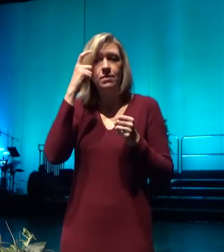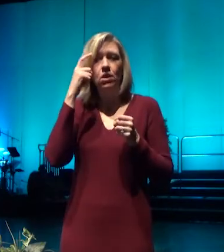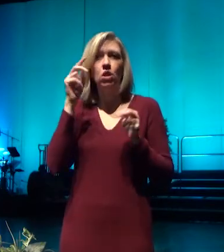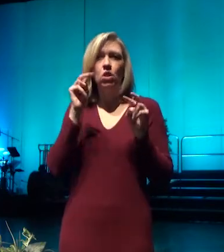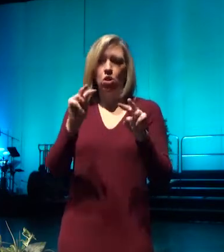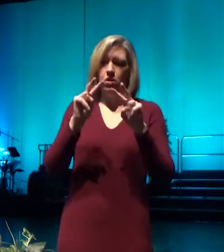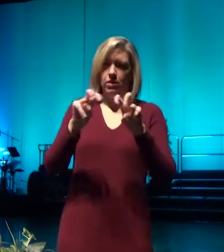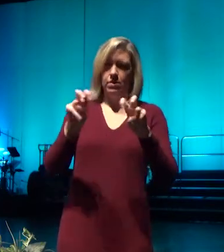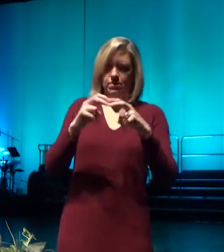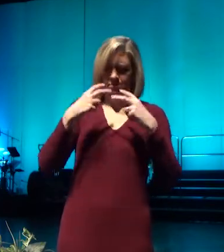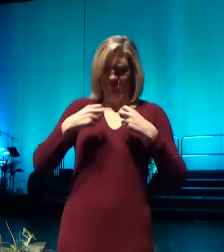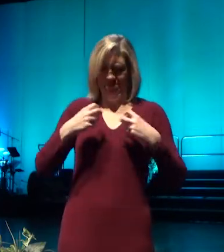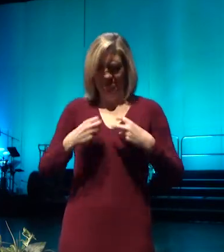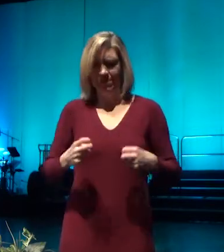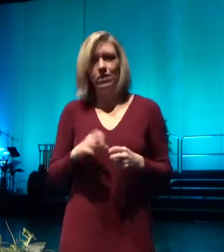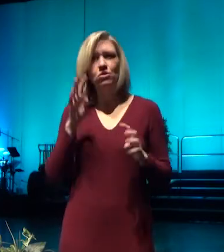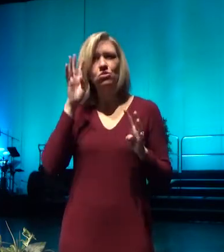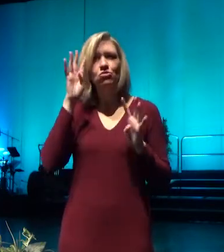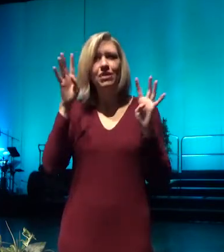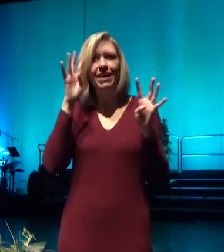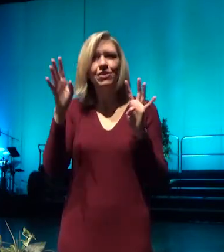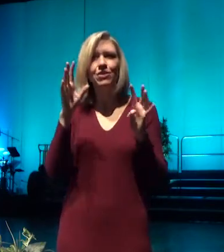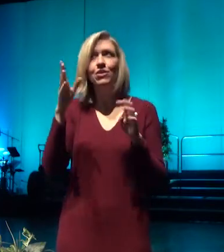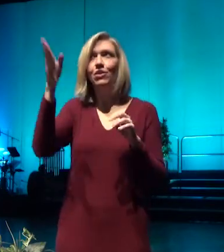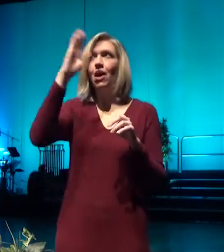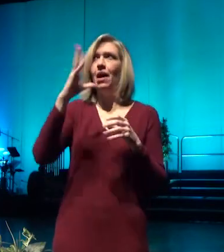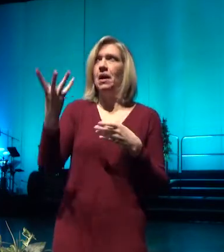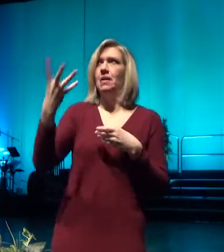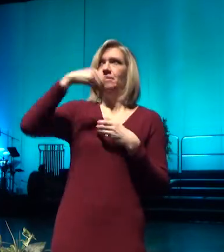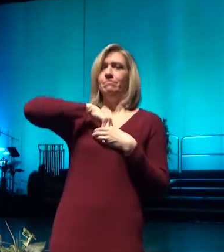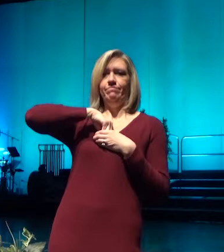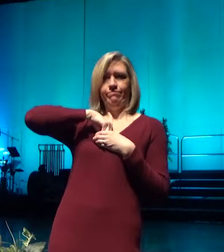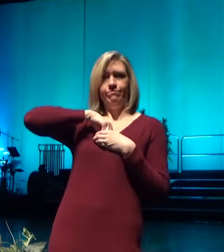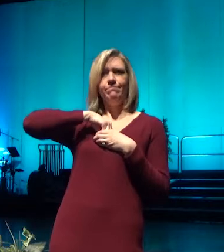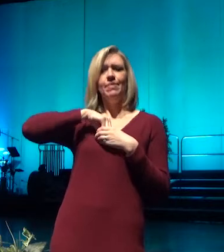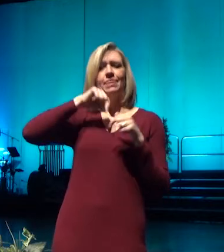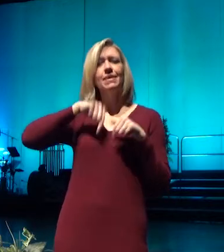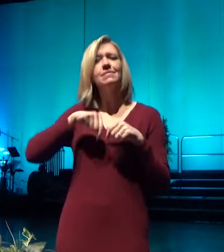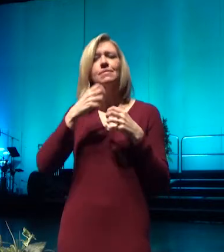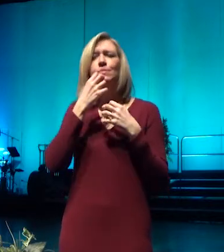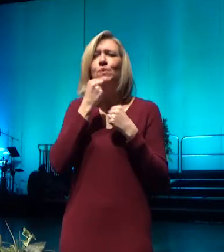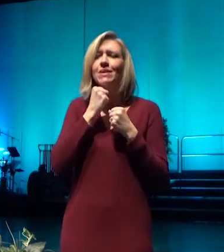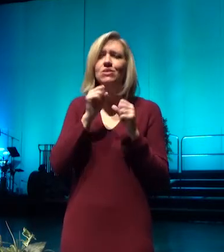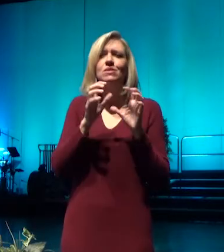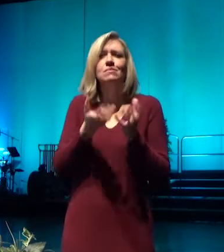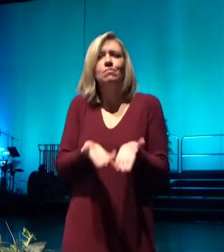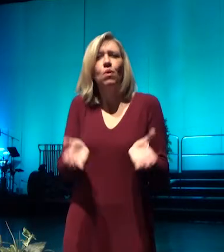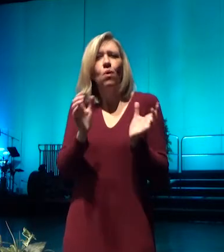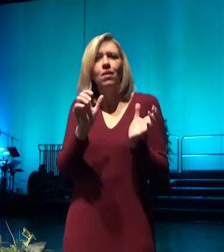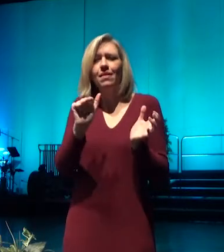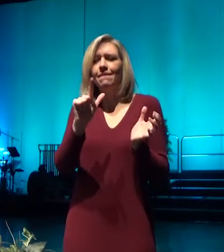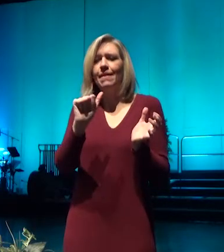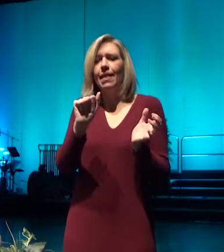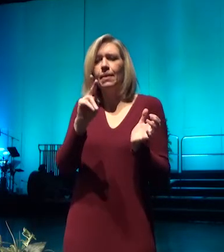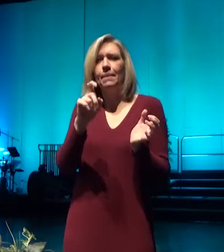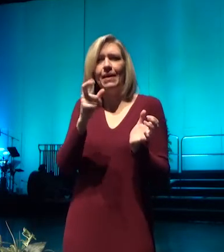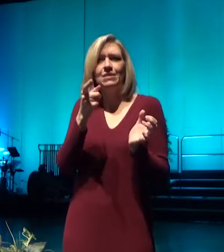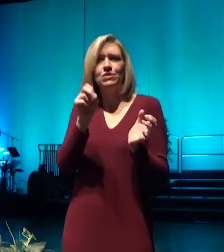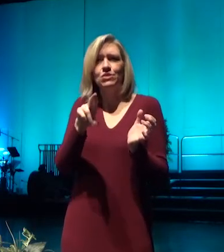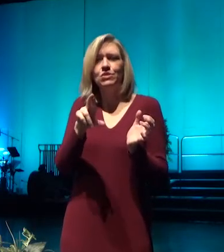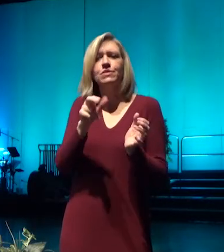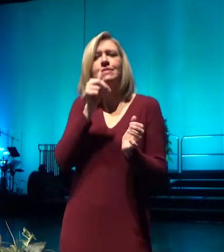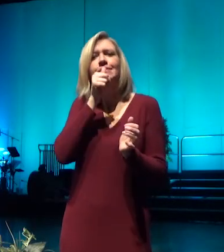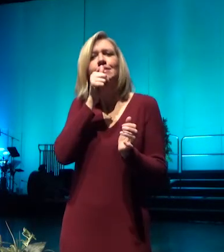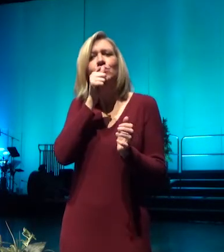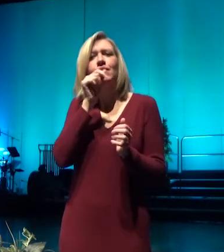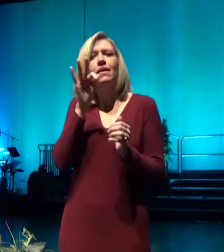length shall view Creator God who hid himself in you. Within this precious bowl of alabaster is found the secret